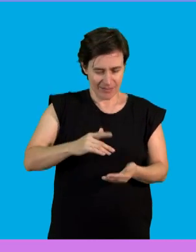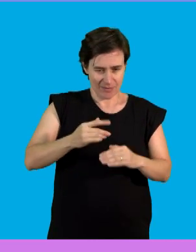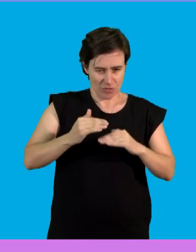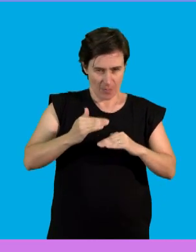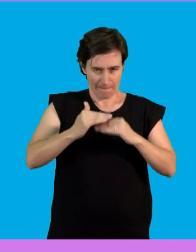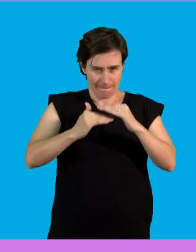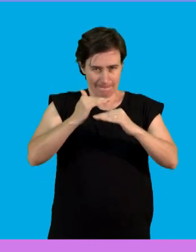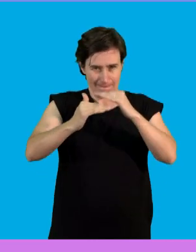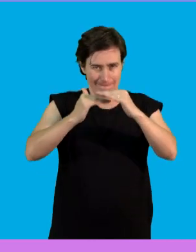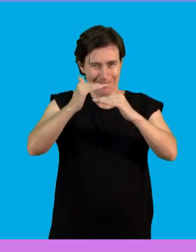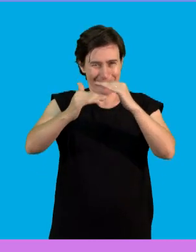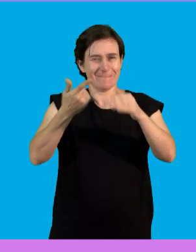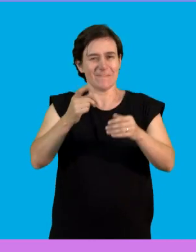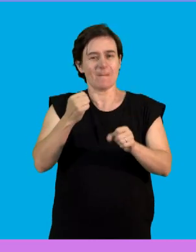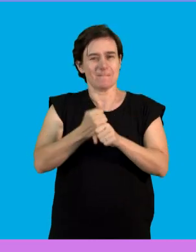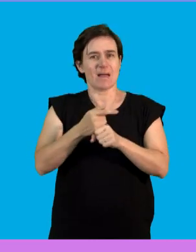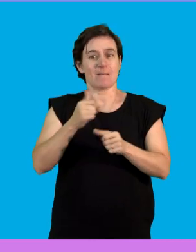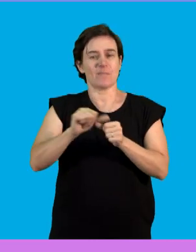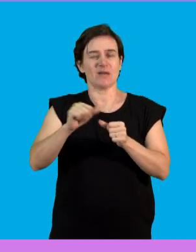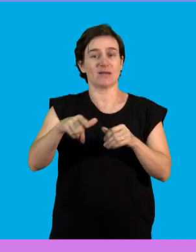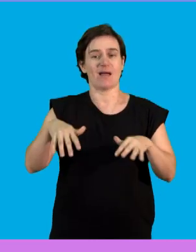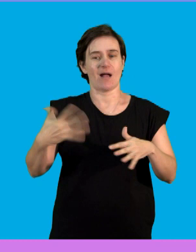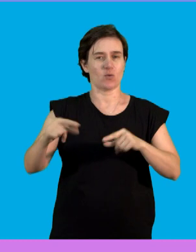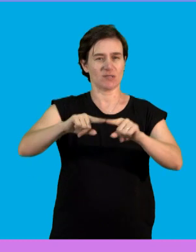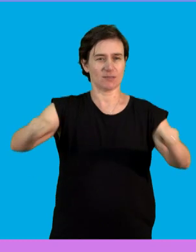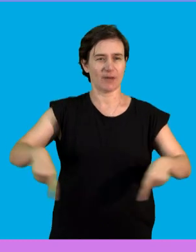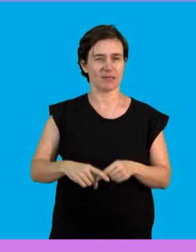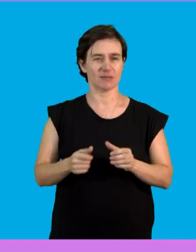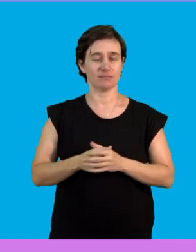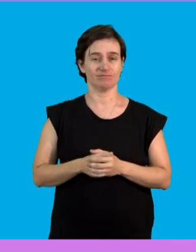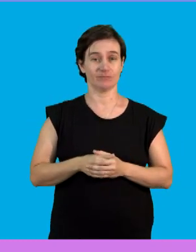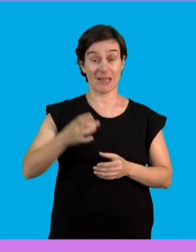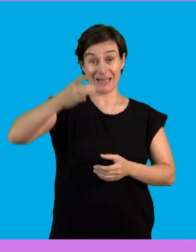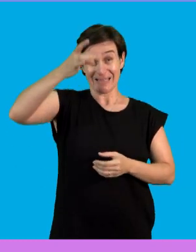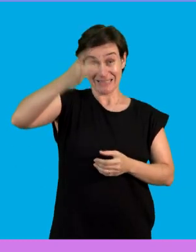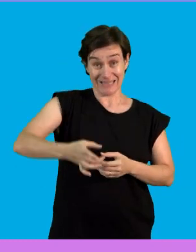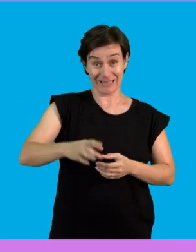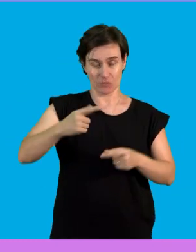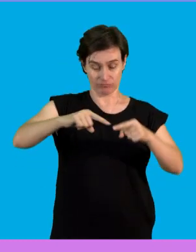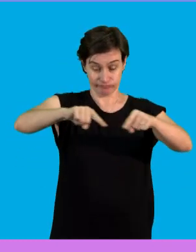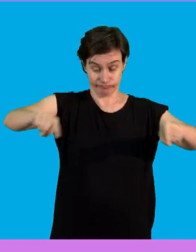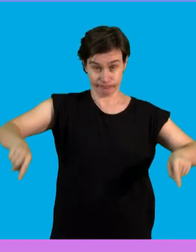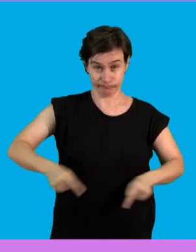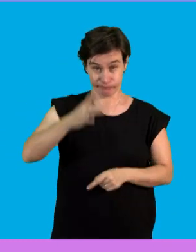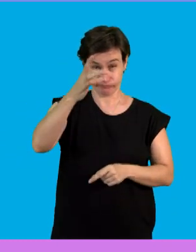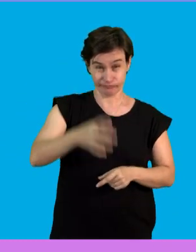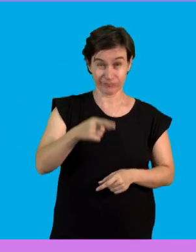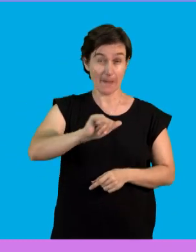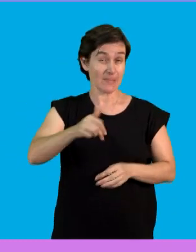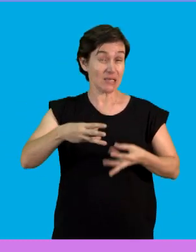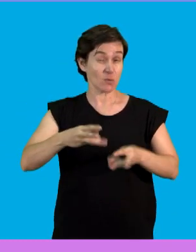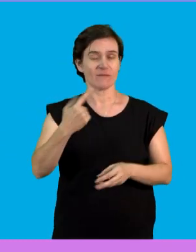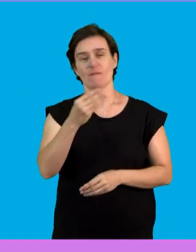which reduce wasted space. Cylindrical cans or tins are ideal for preserving food